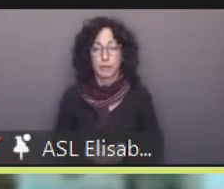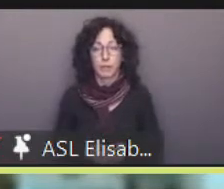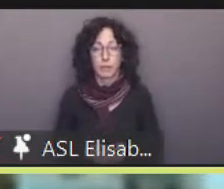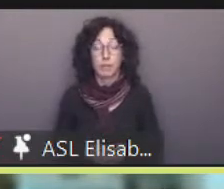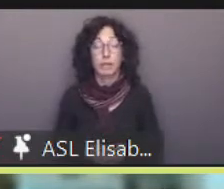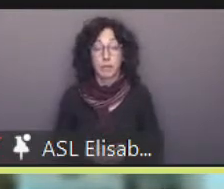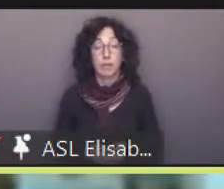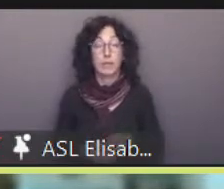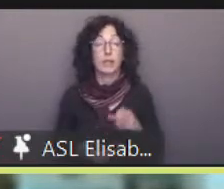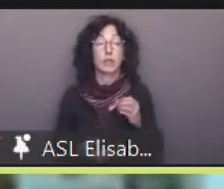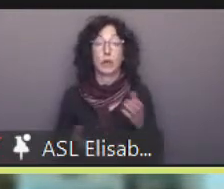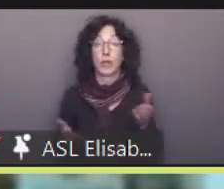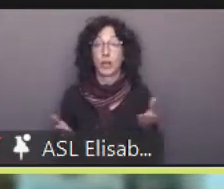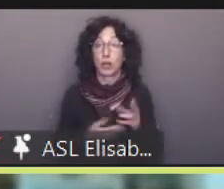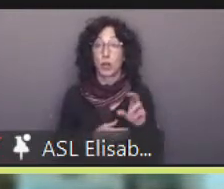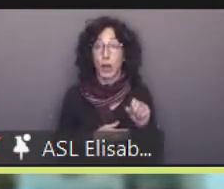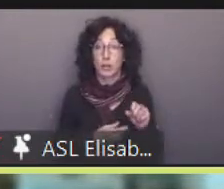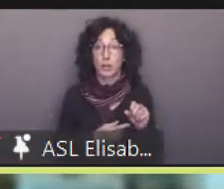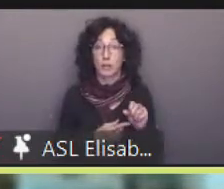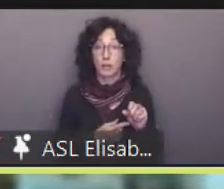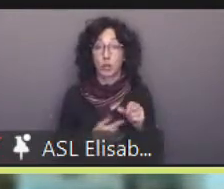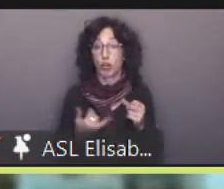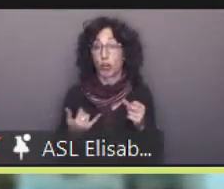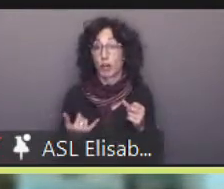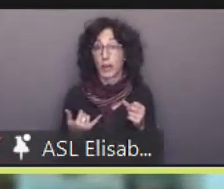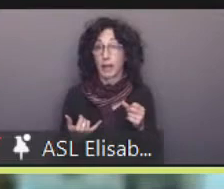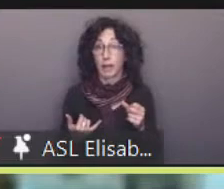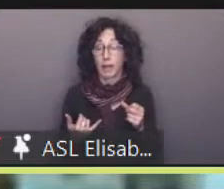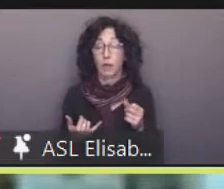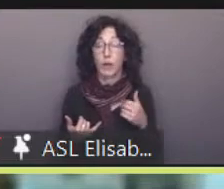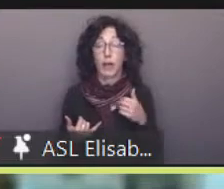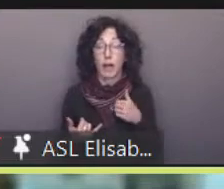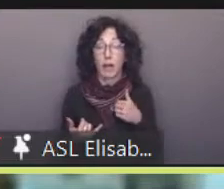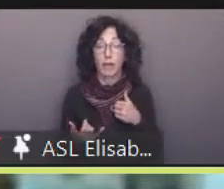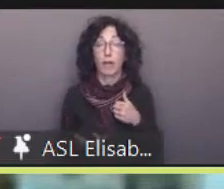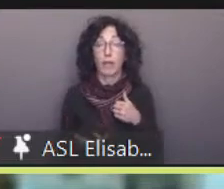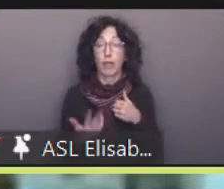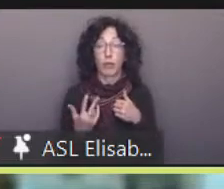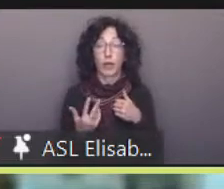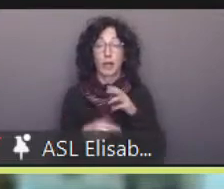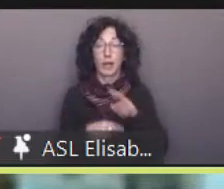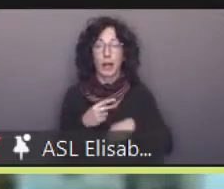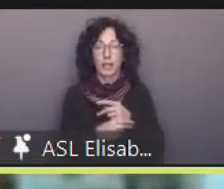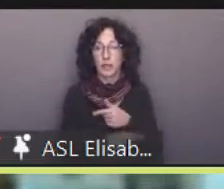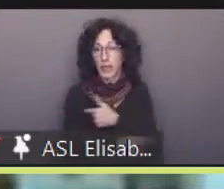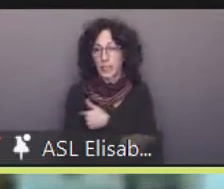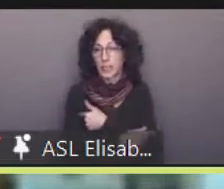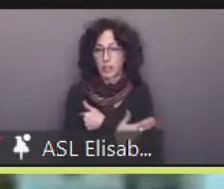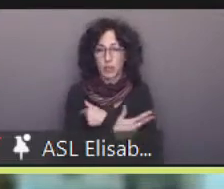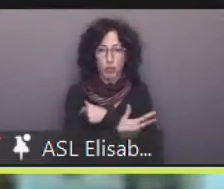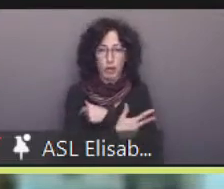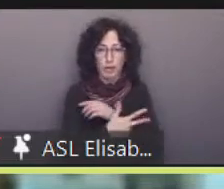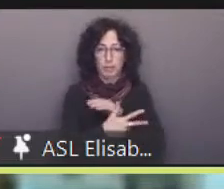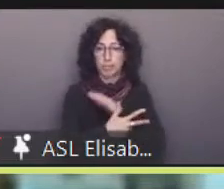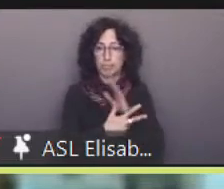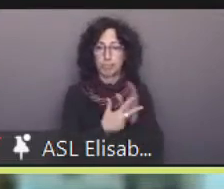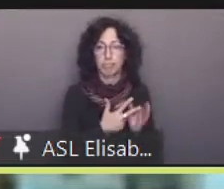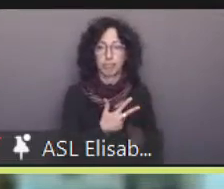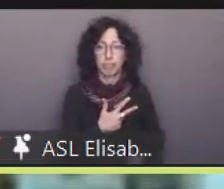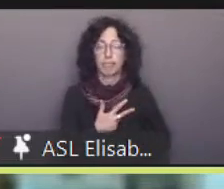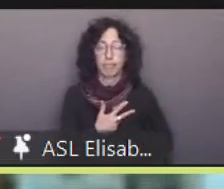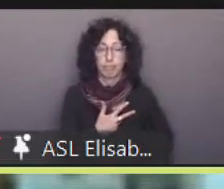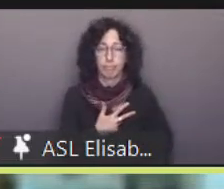So in the United States, currently, we have 3 brands of vaccines that are authorized and recommended for